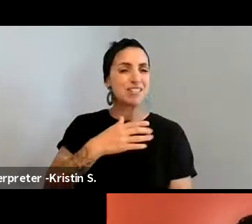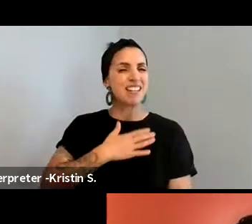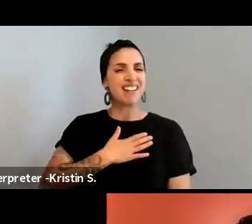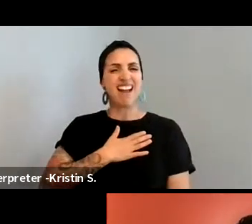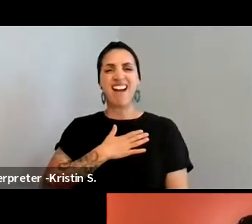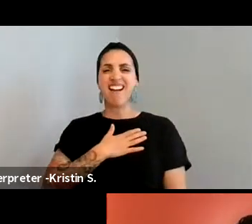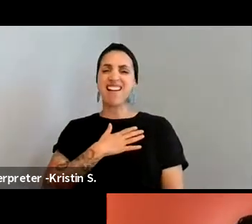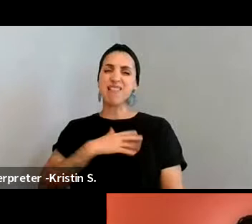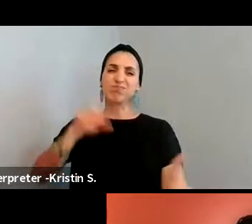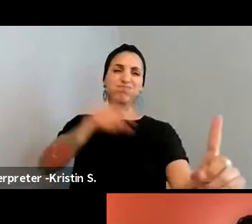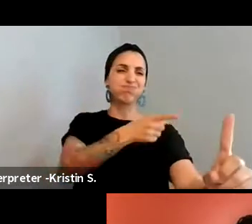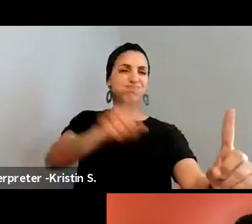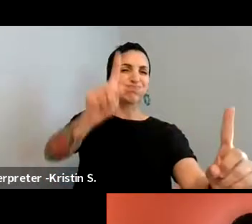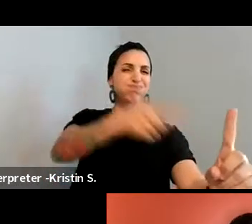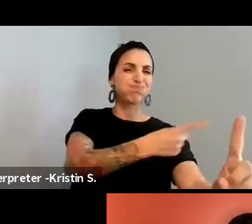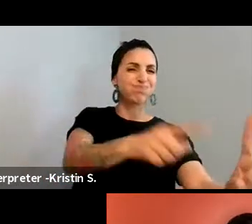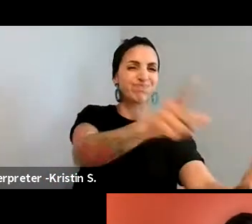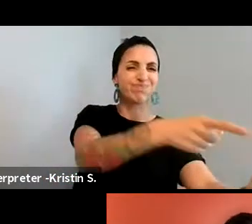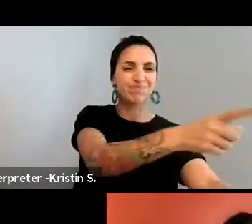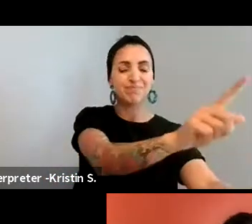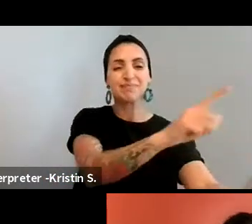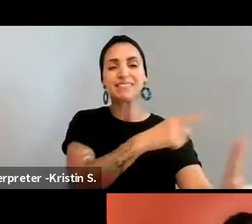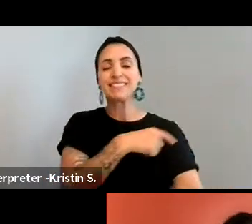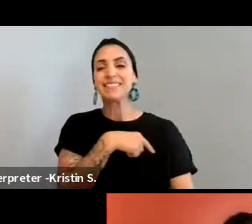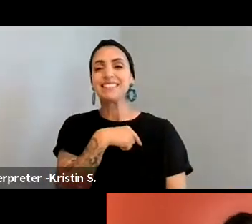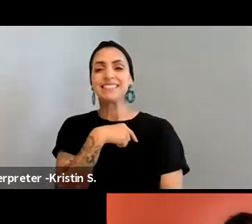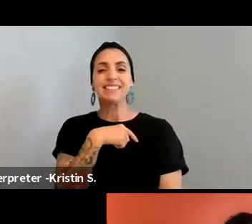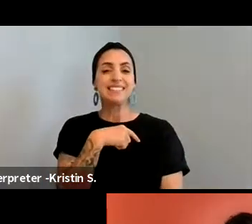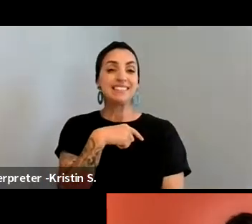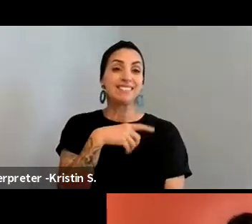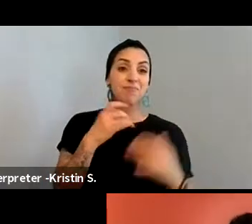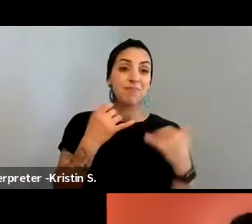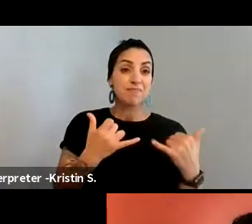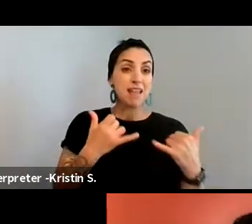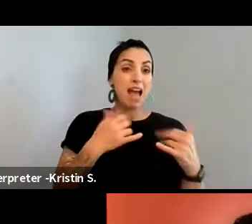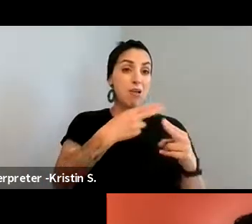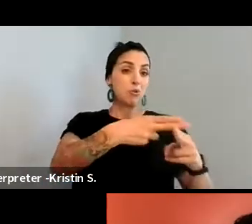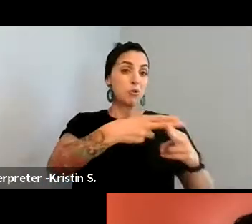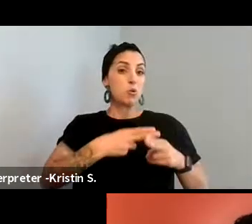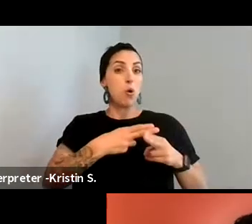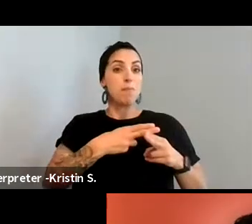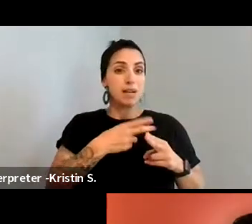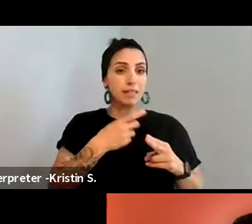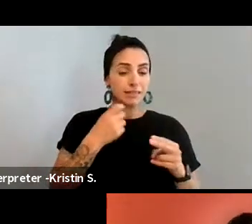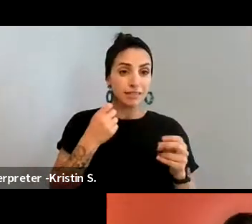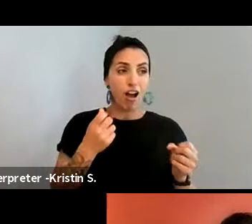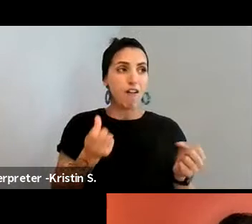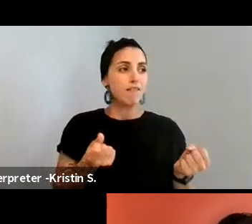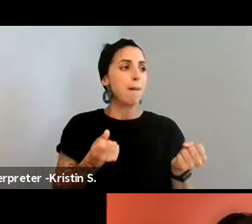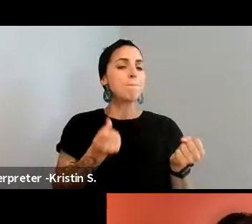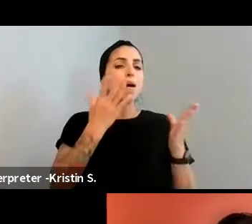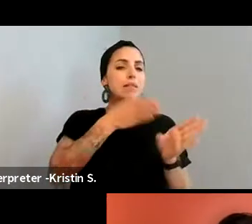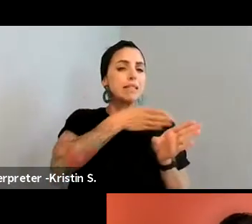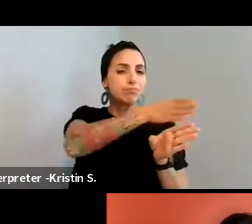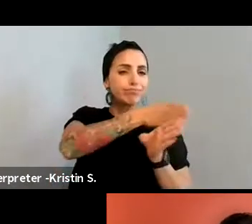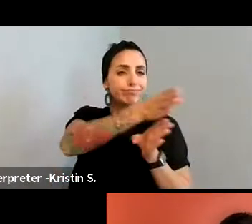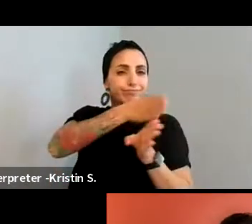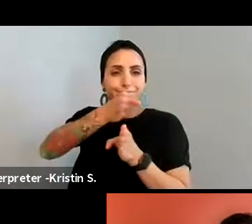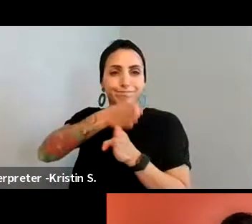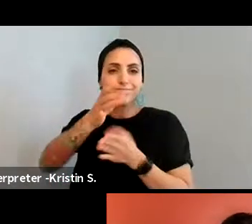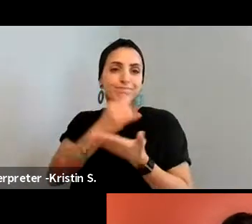changed throughout my life. Now I call myself a multidisciplinary artist. I do many, many